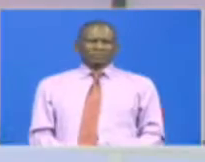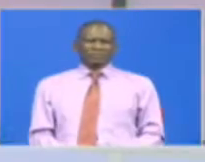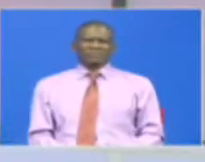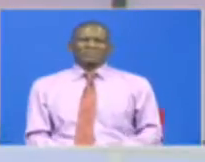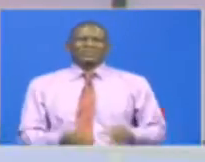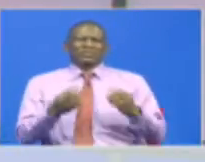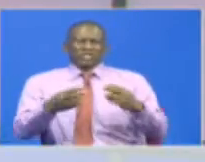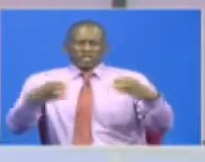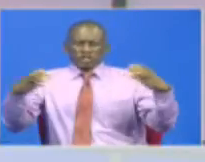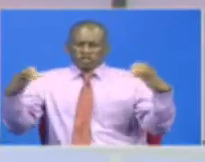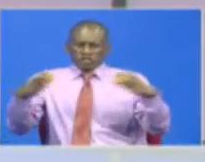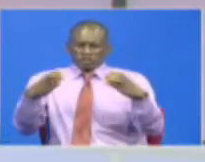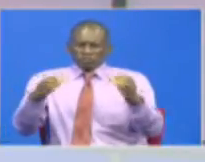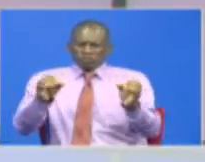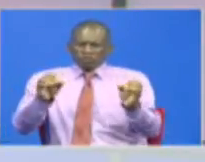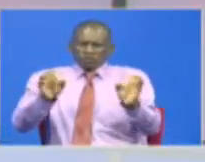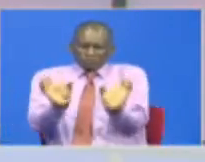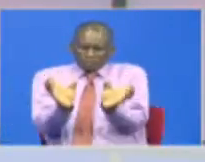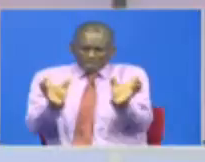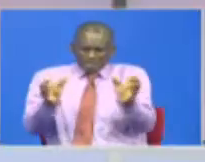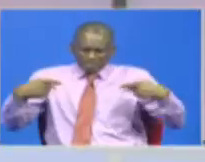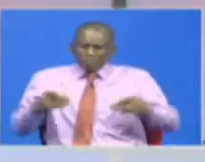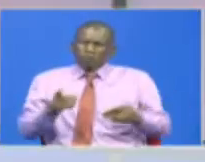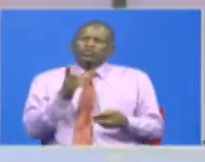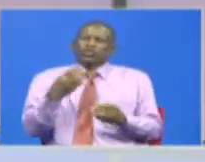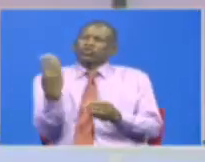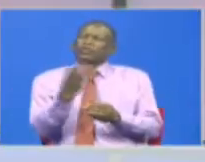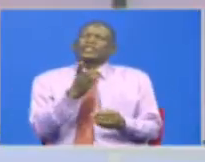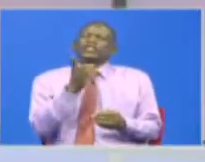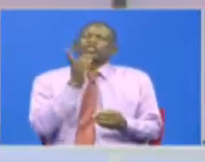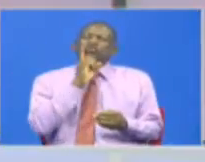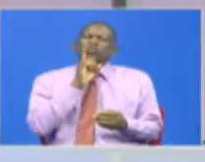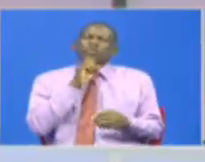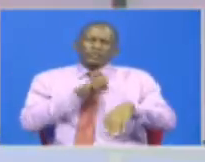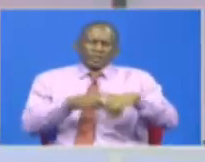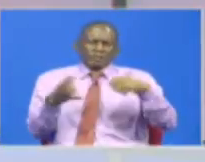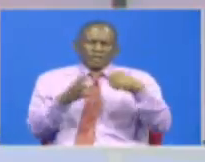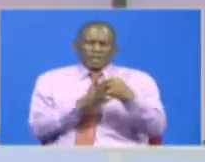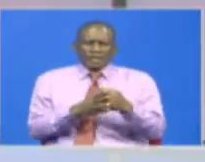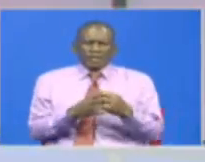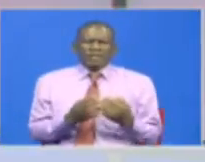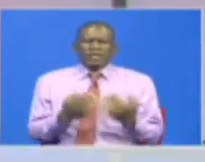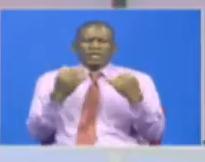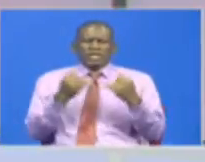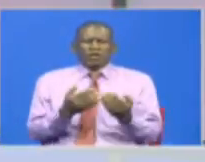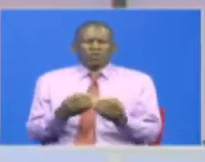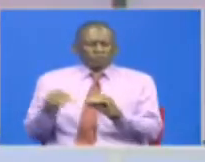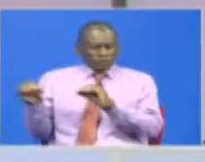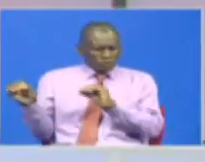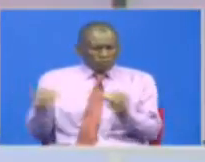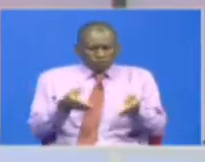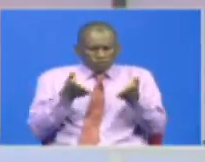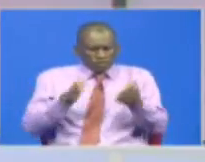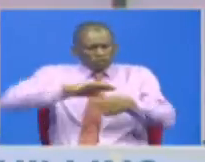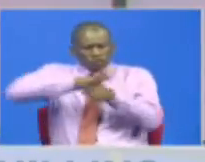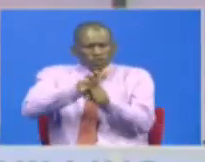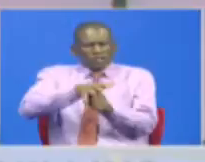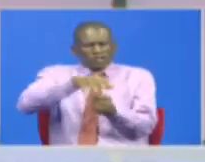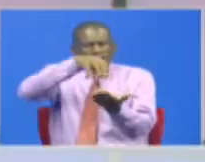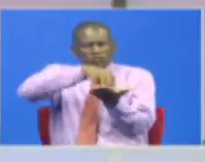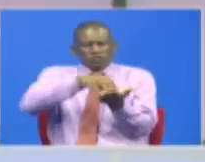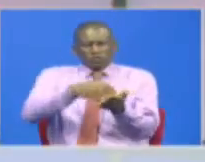Team Coverage Wednesday. Make sure you tune in tomorrow at 9 p.m. Now let's have a look at the day's COVID-19